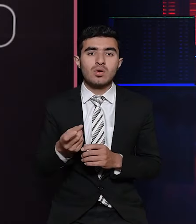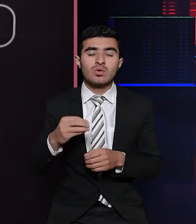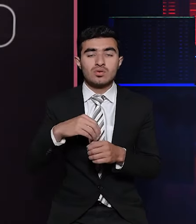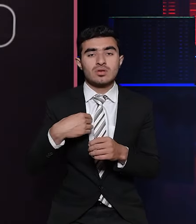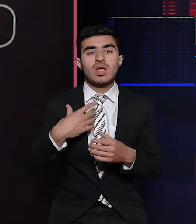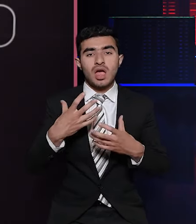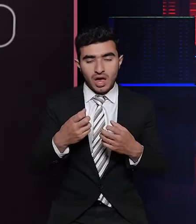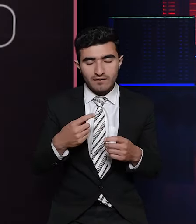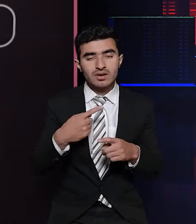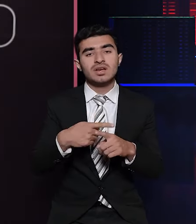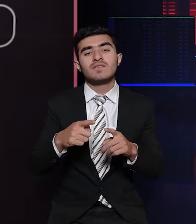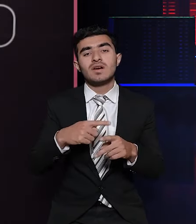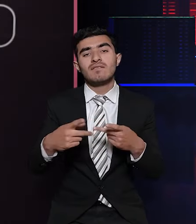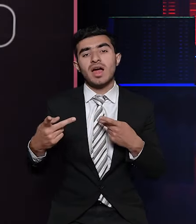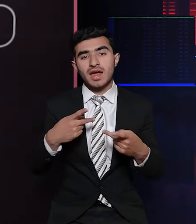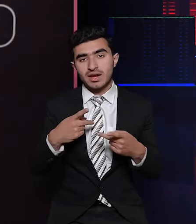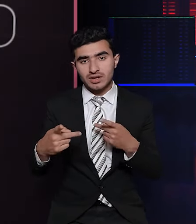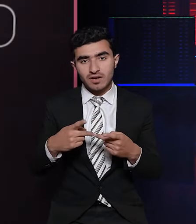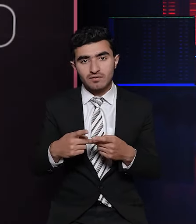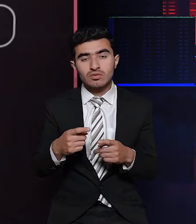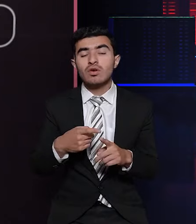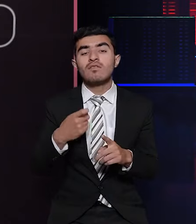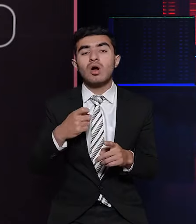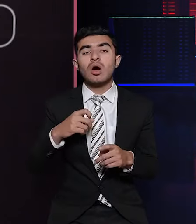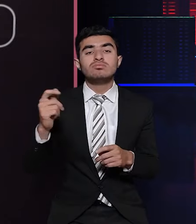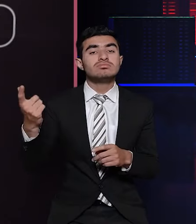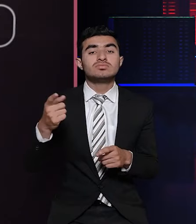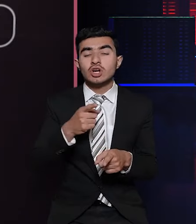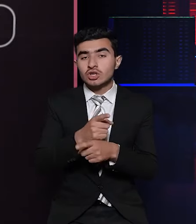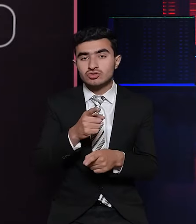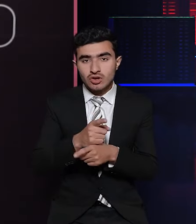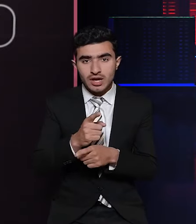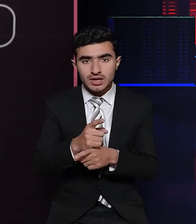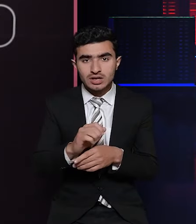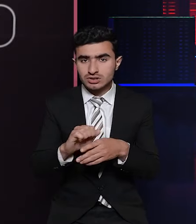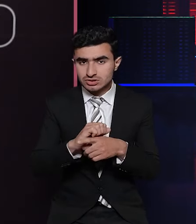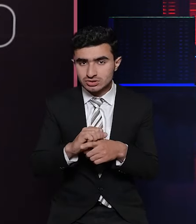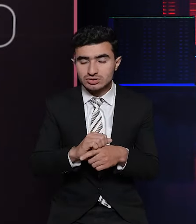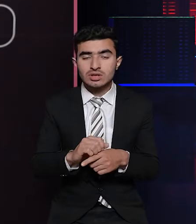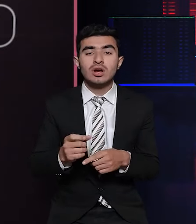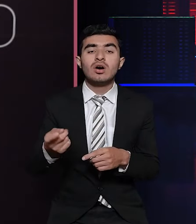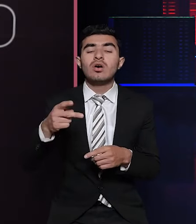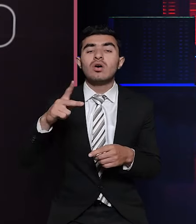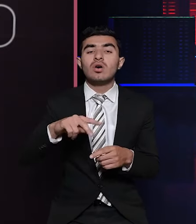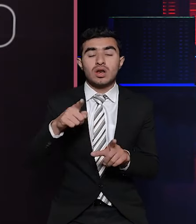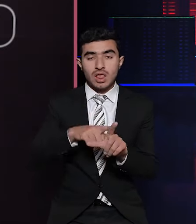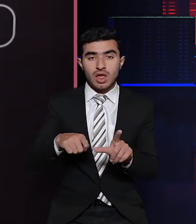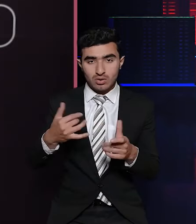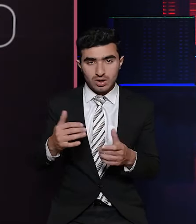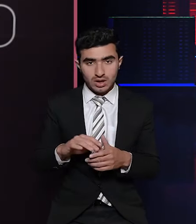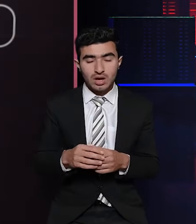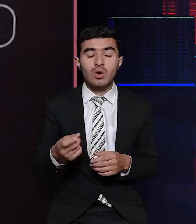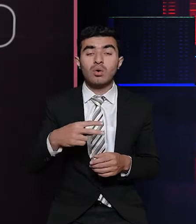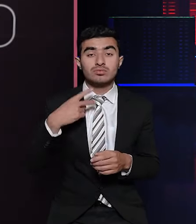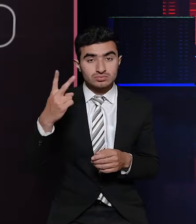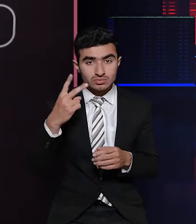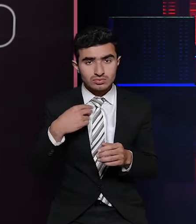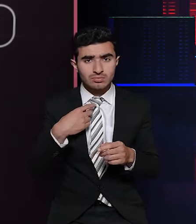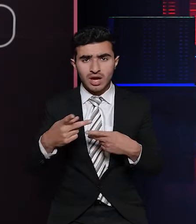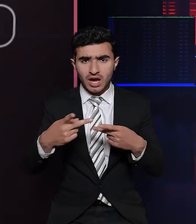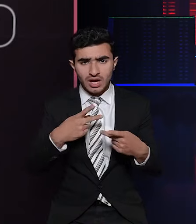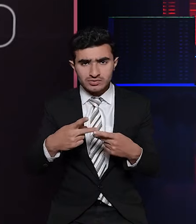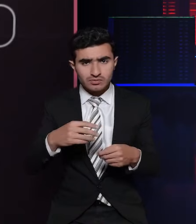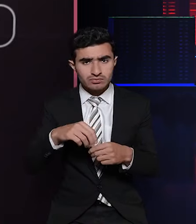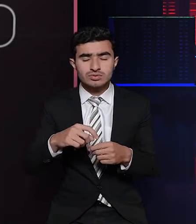Isme I have interviews in my book from trainers and nutritionists who Lahore mein present hain. And when you go through the